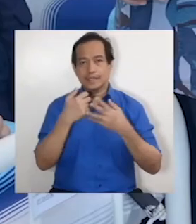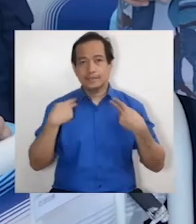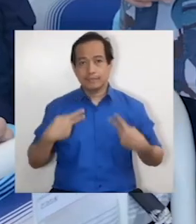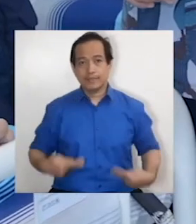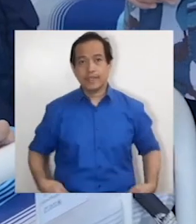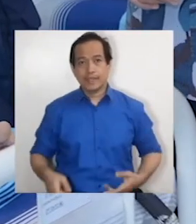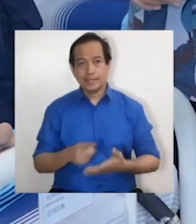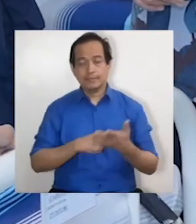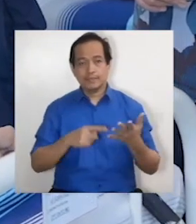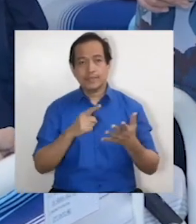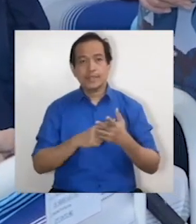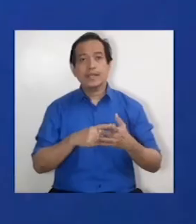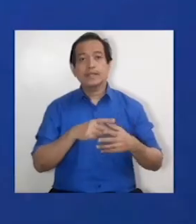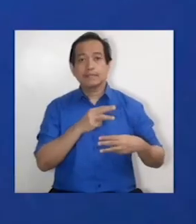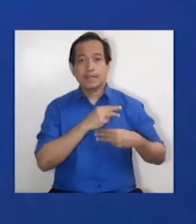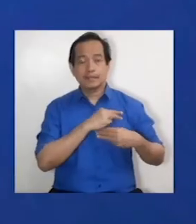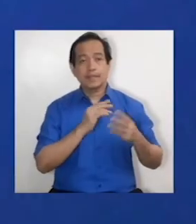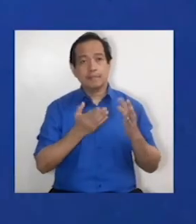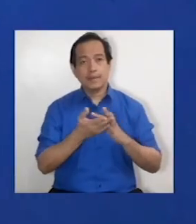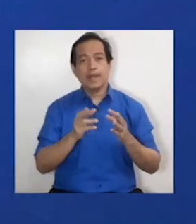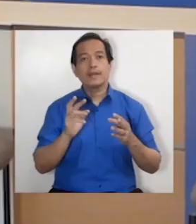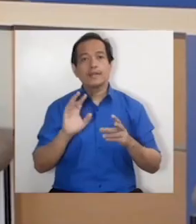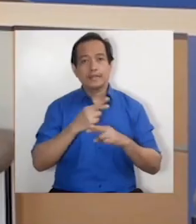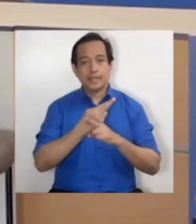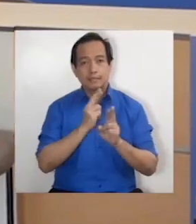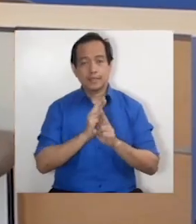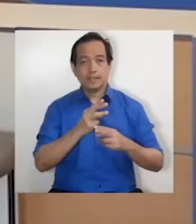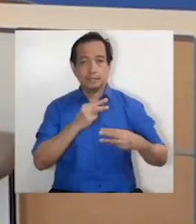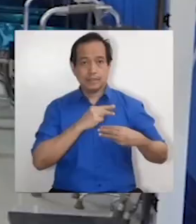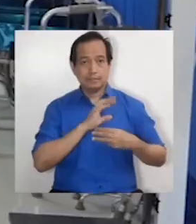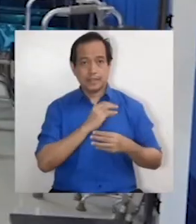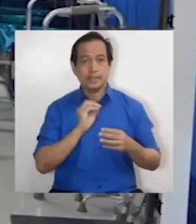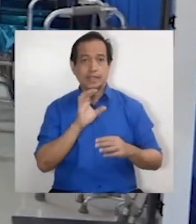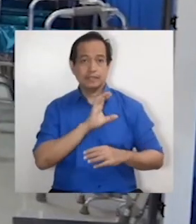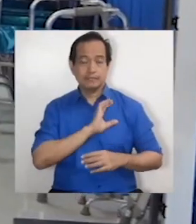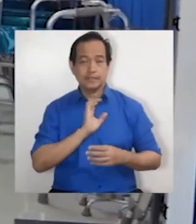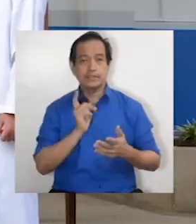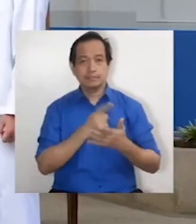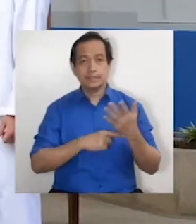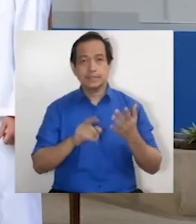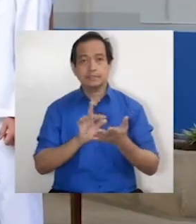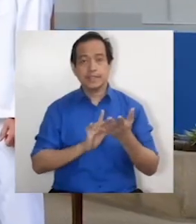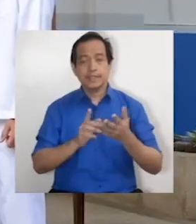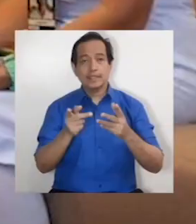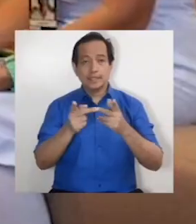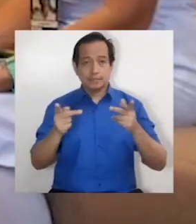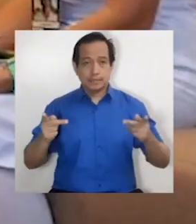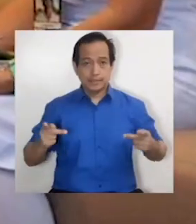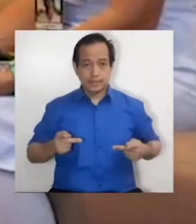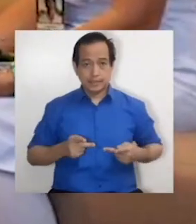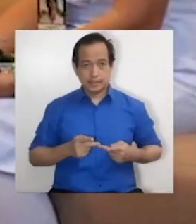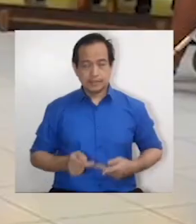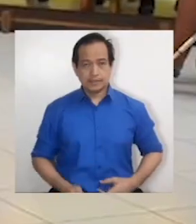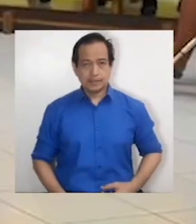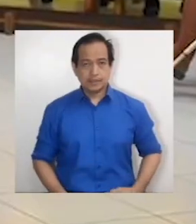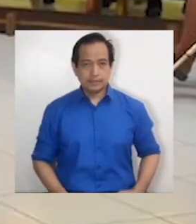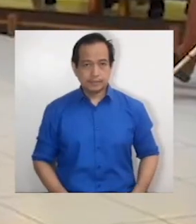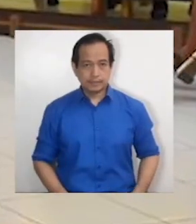and women in uniform by renovating military and police force medical facilities.